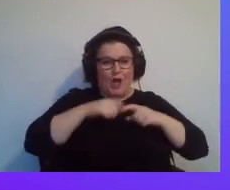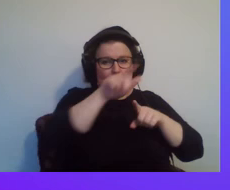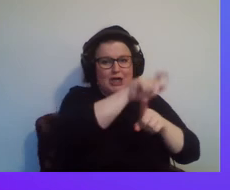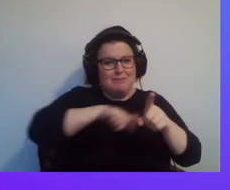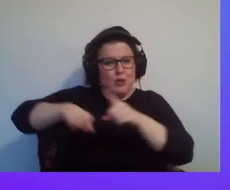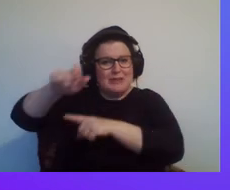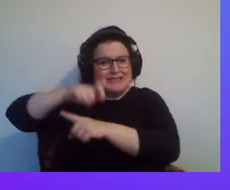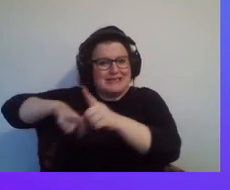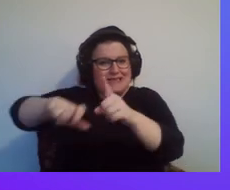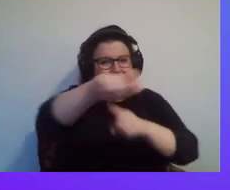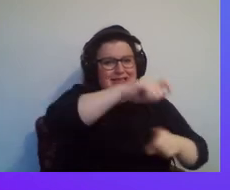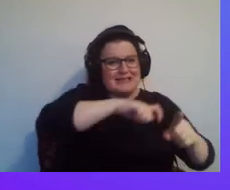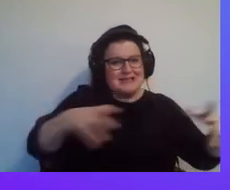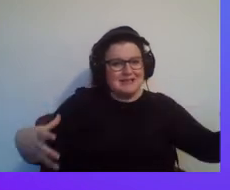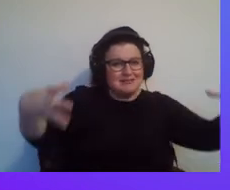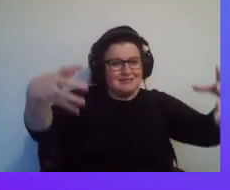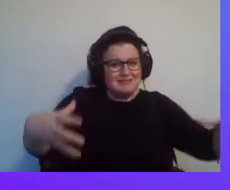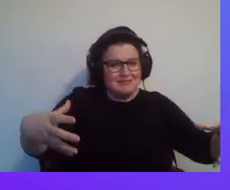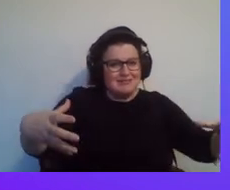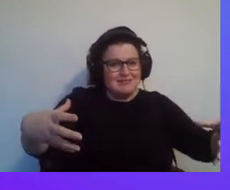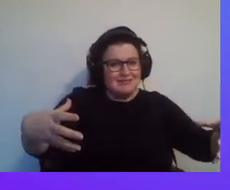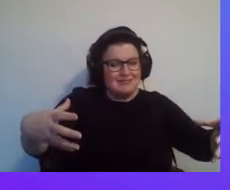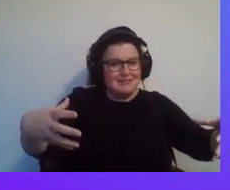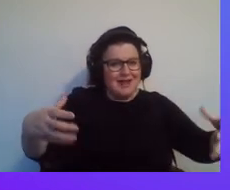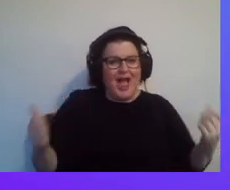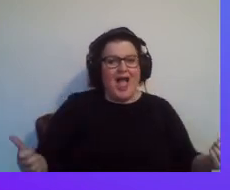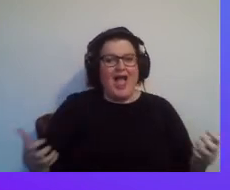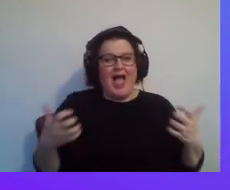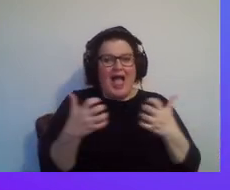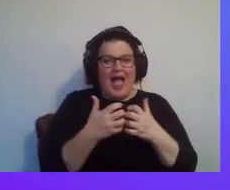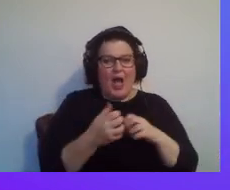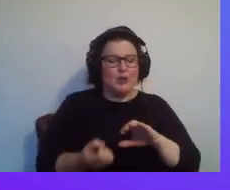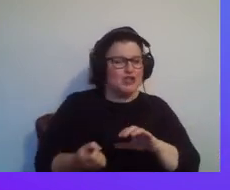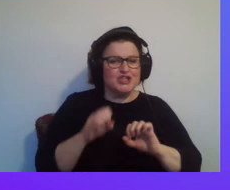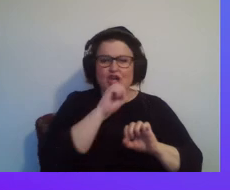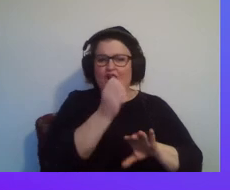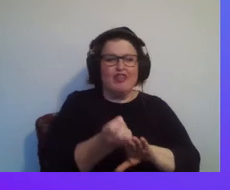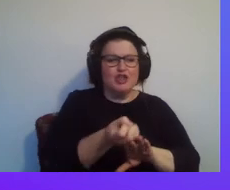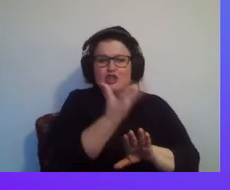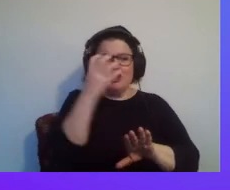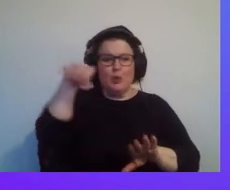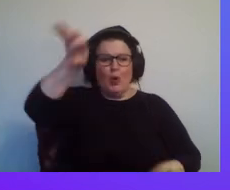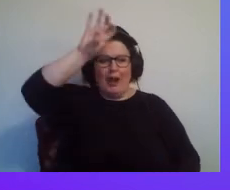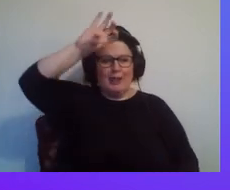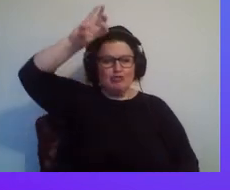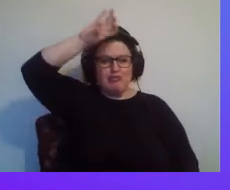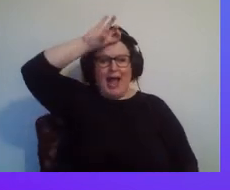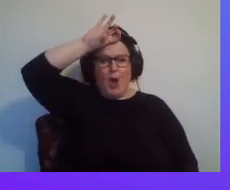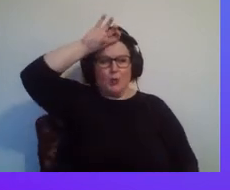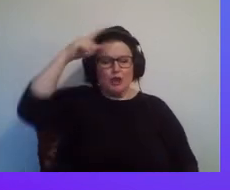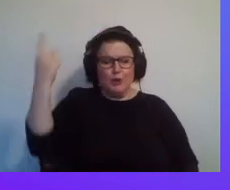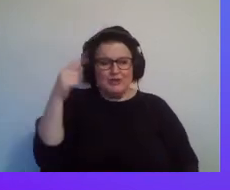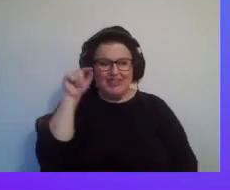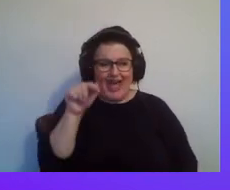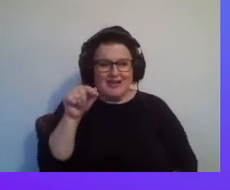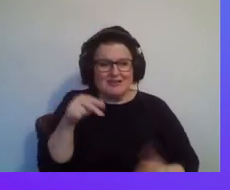does the jewel in the nation's crown, the NHS, build greater